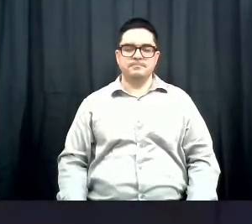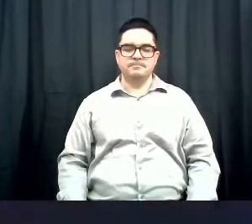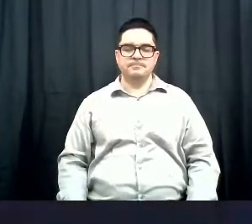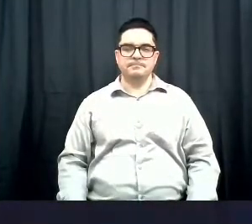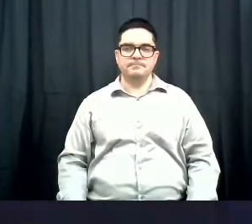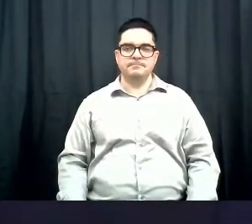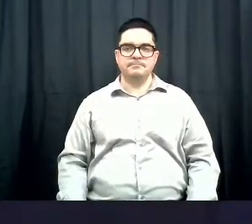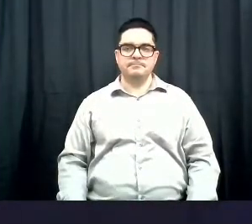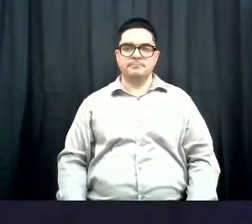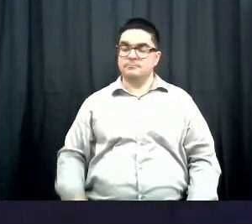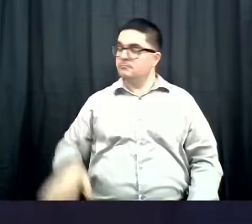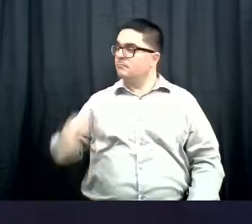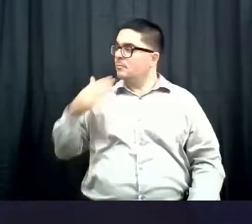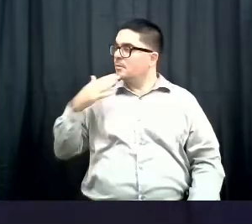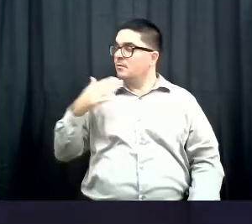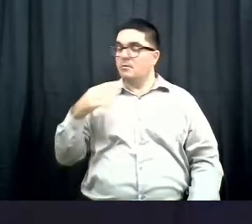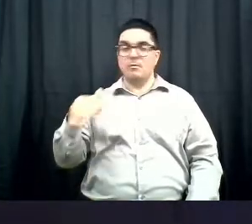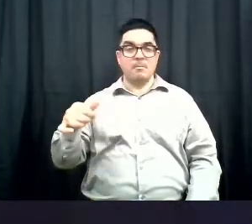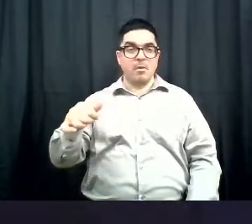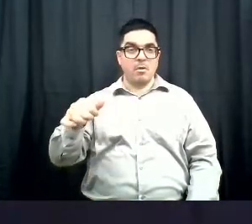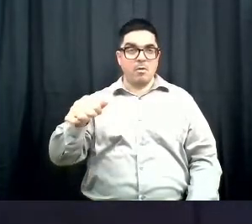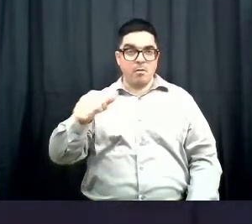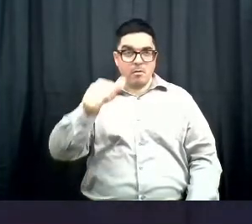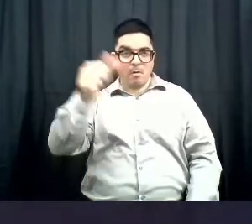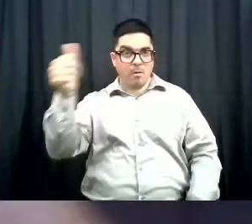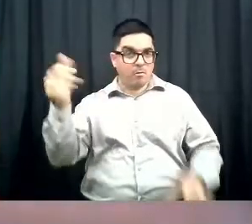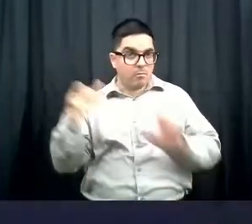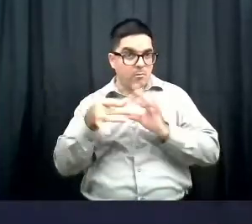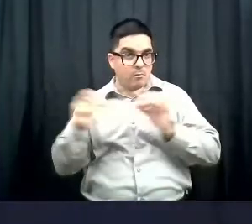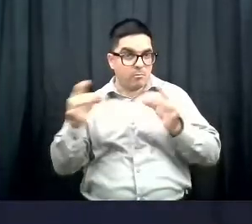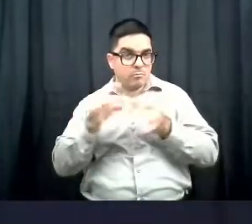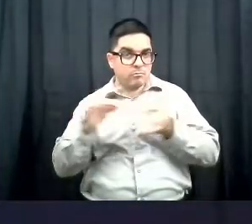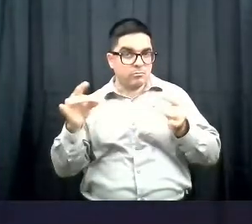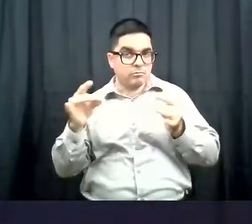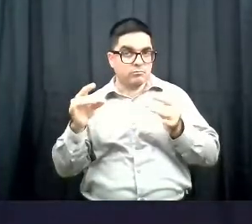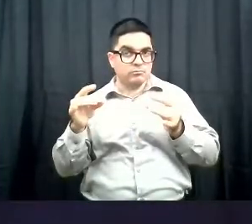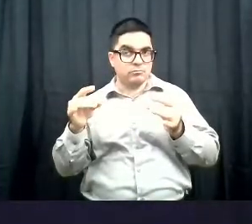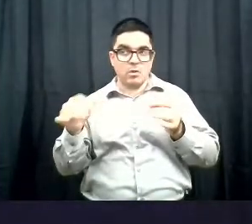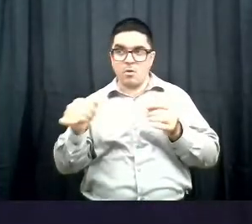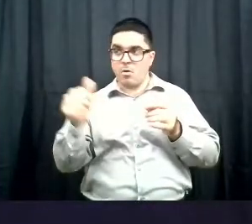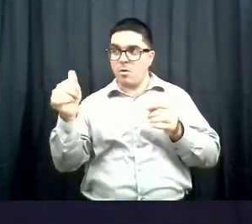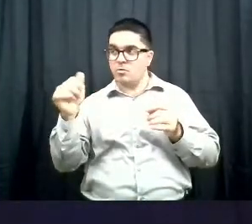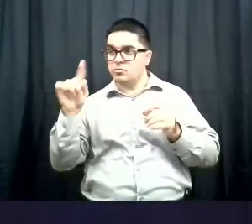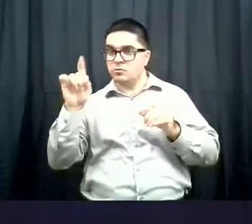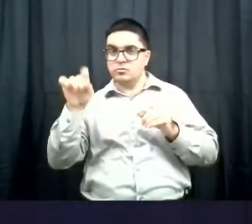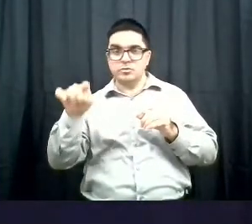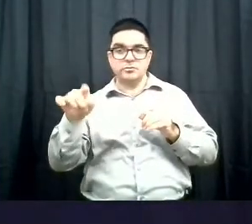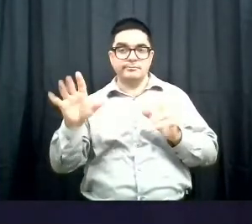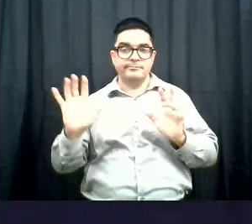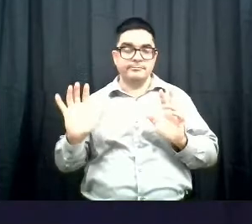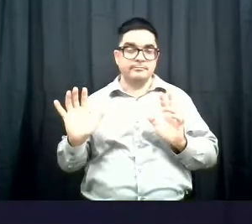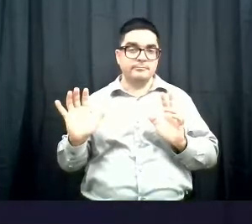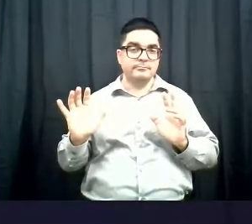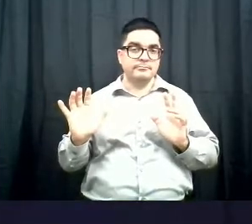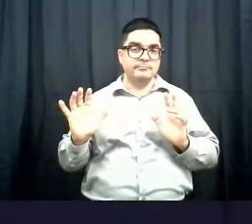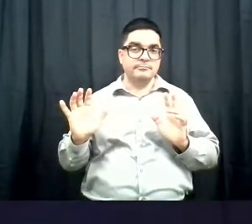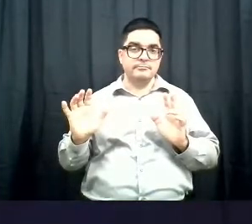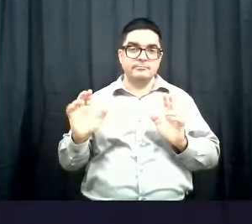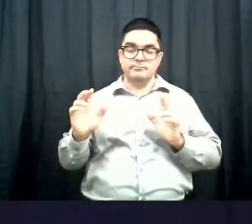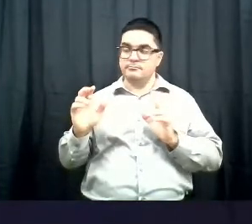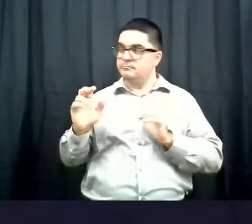Thank you, Ana. Any other comments or questions from the board on Natalie's